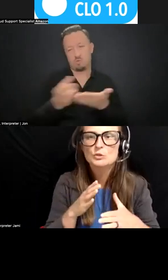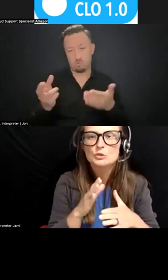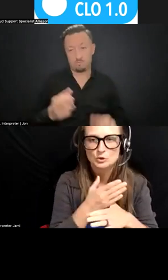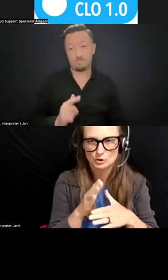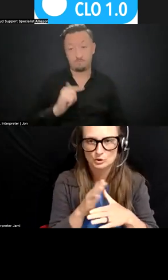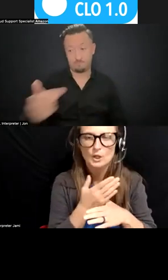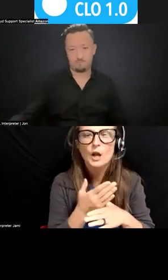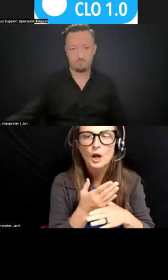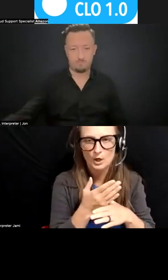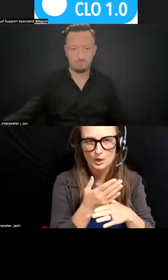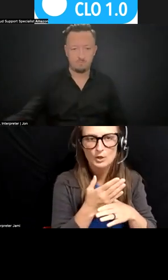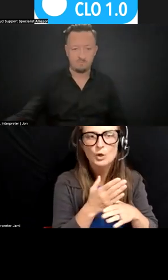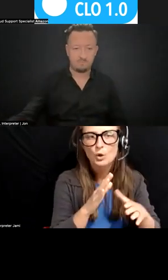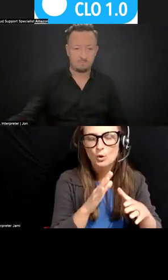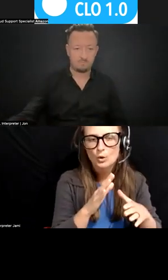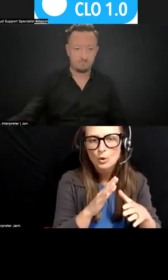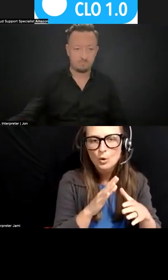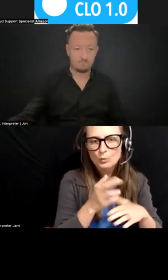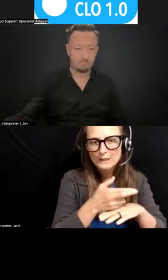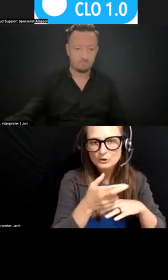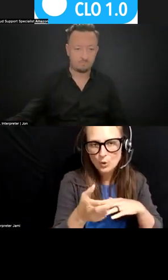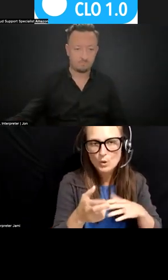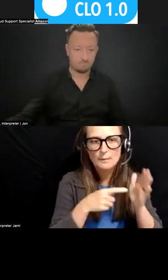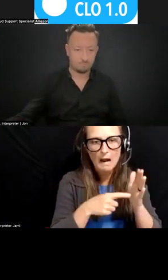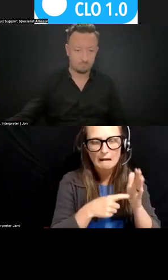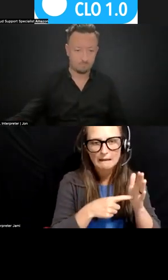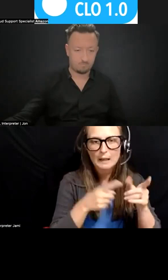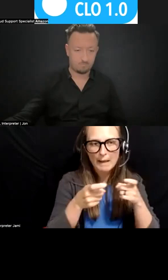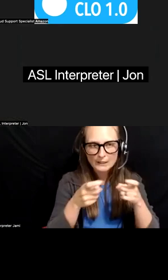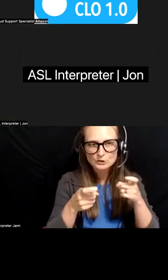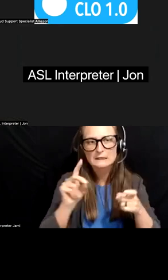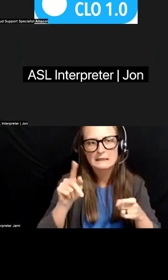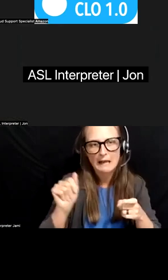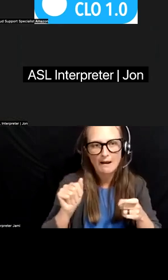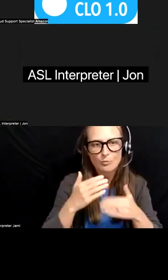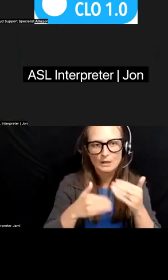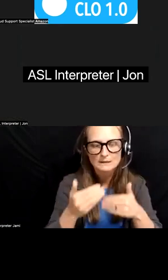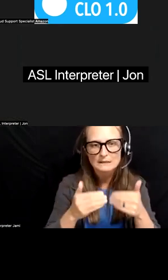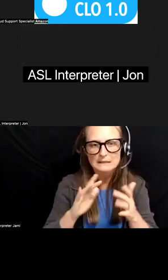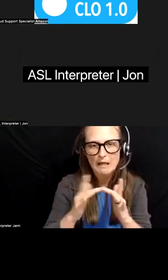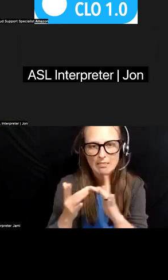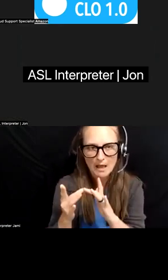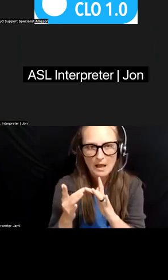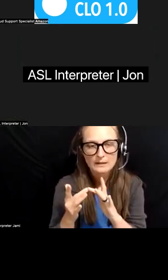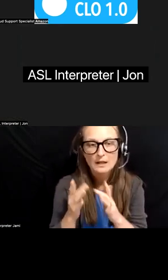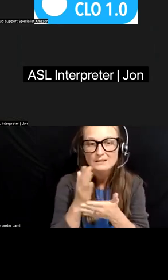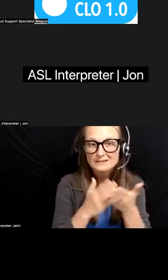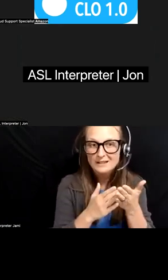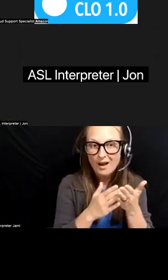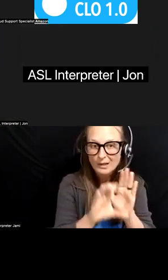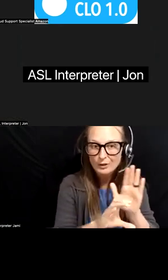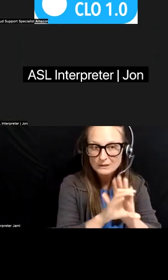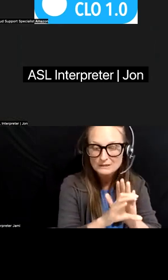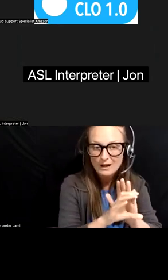managing, storing, and processing data online via the internet. Some cloud computing characteristics include